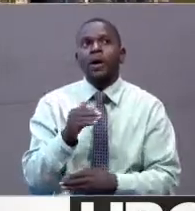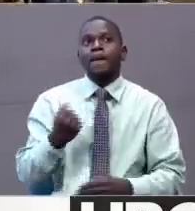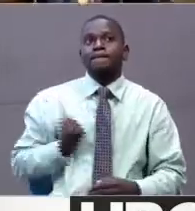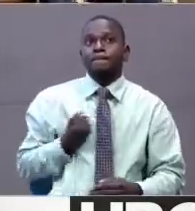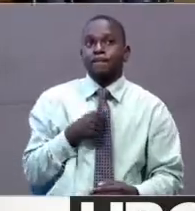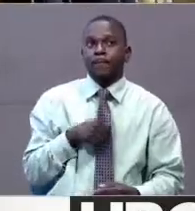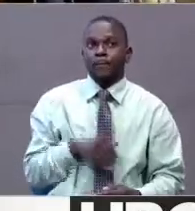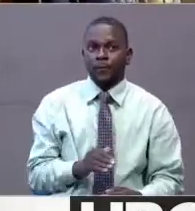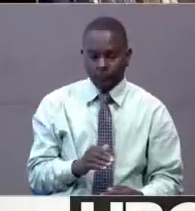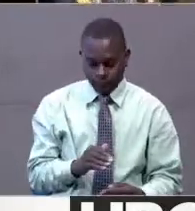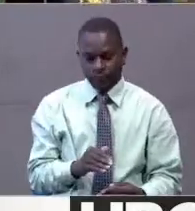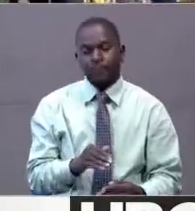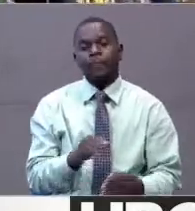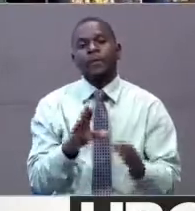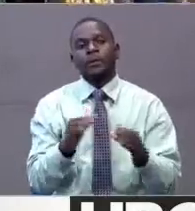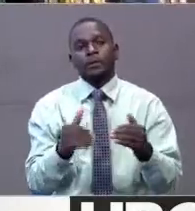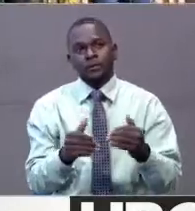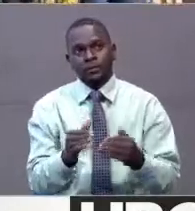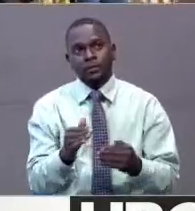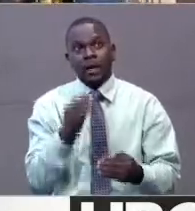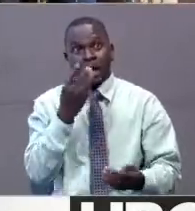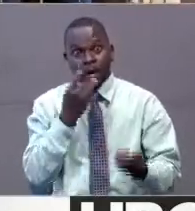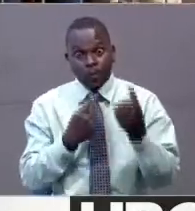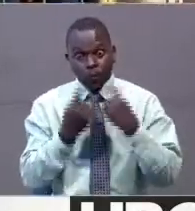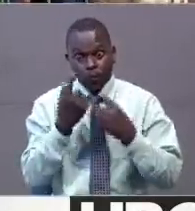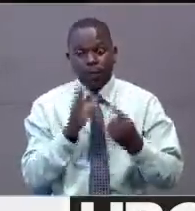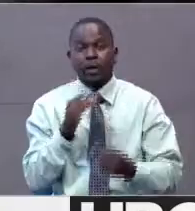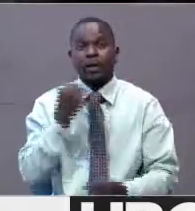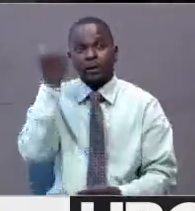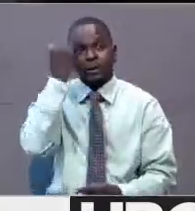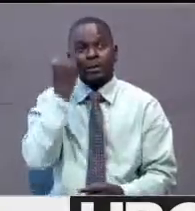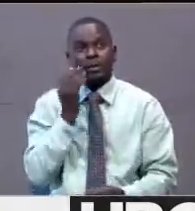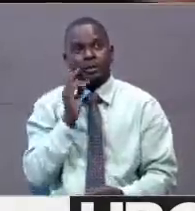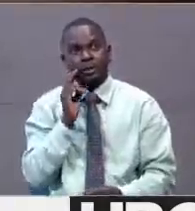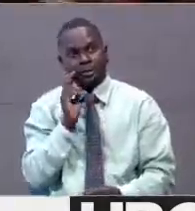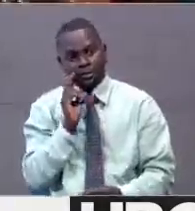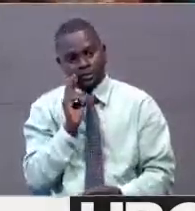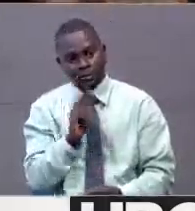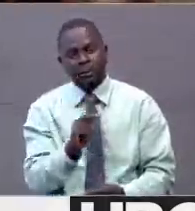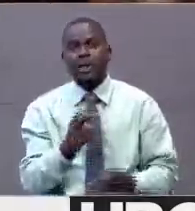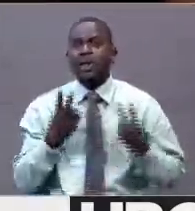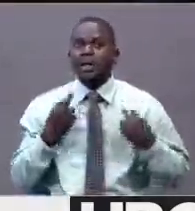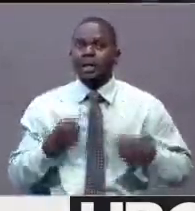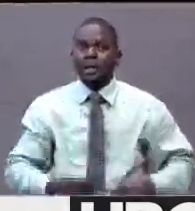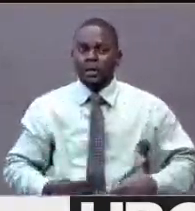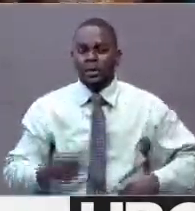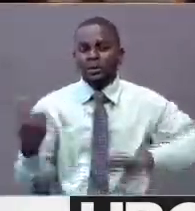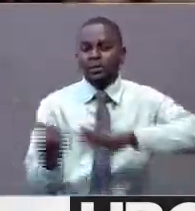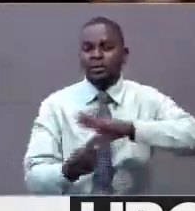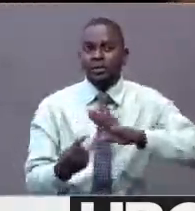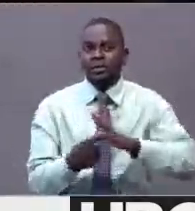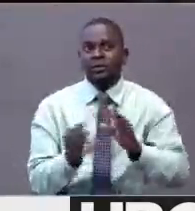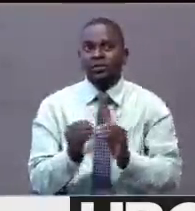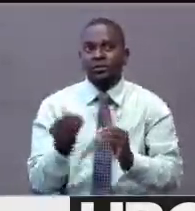mother, Sanyu Nakajumba Justin, cried in court after seeing the unpleasing health status of his son.